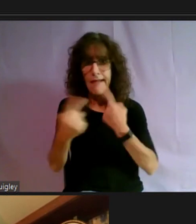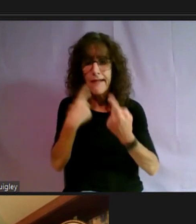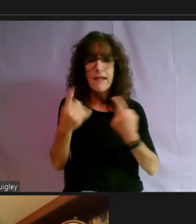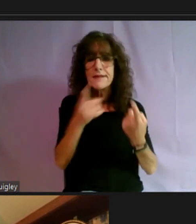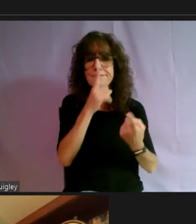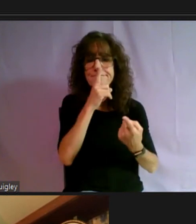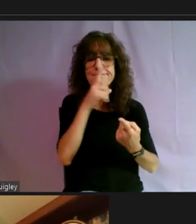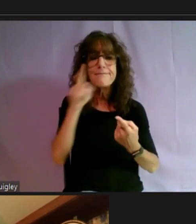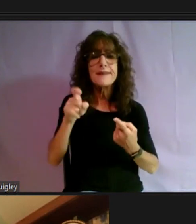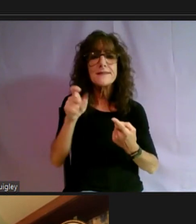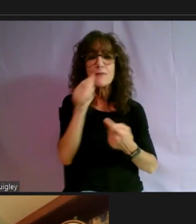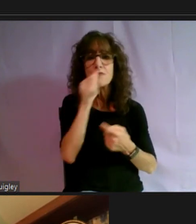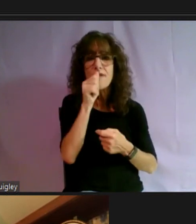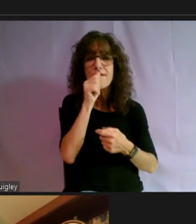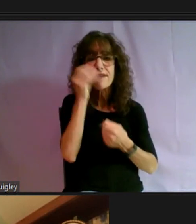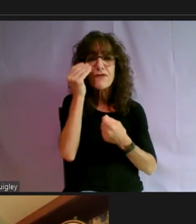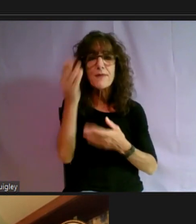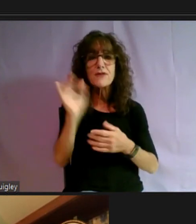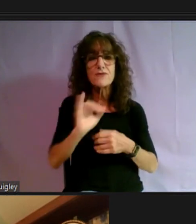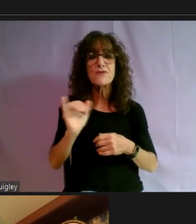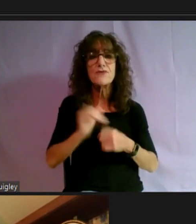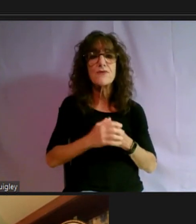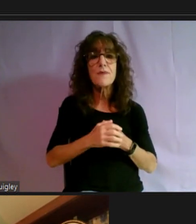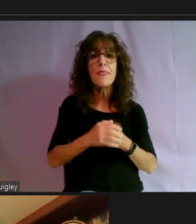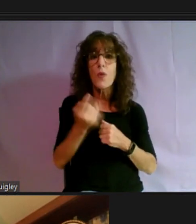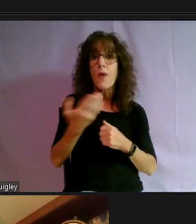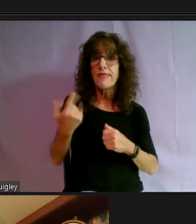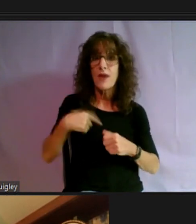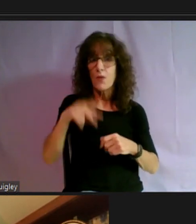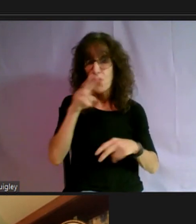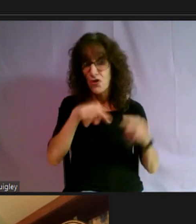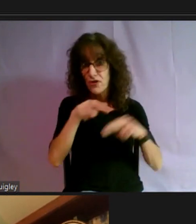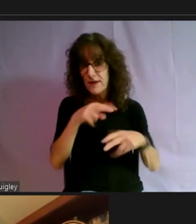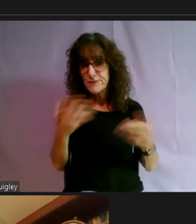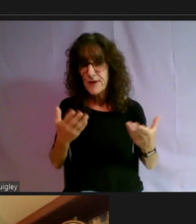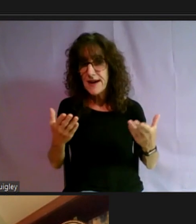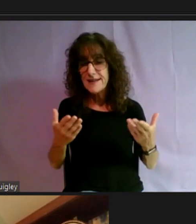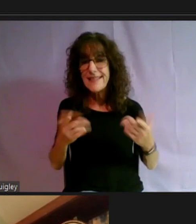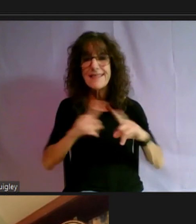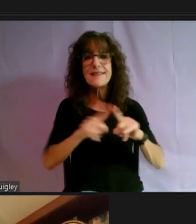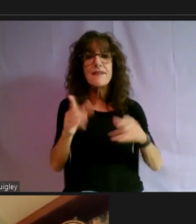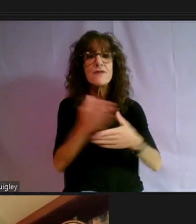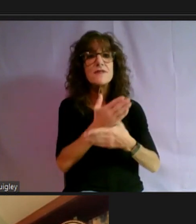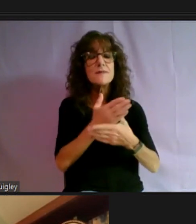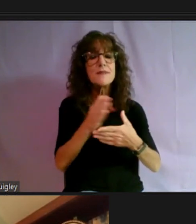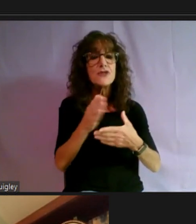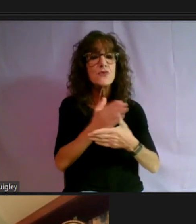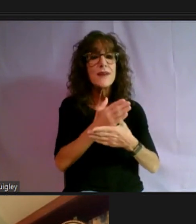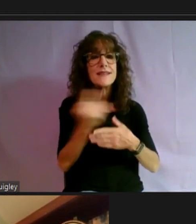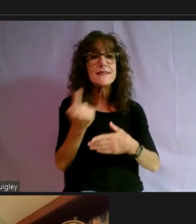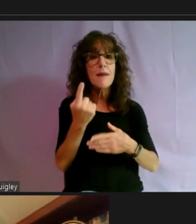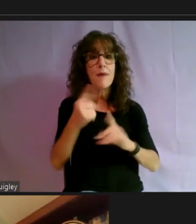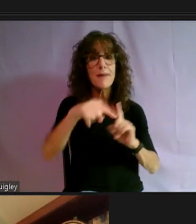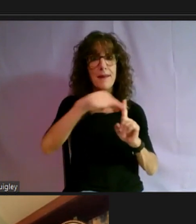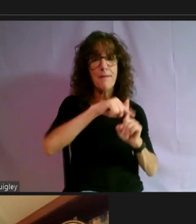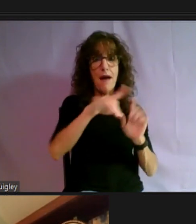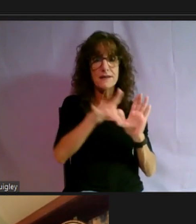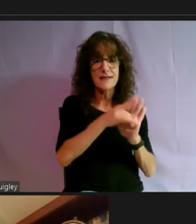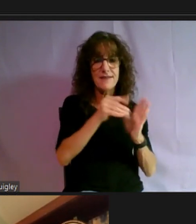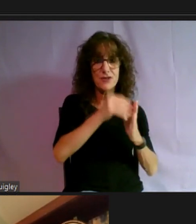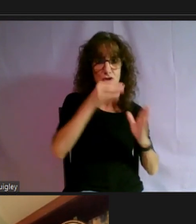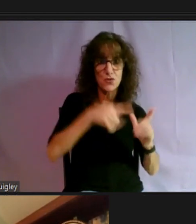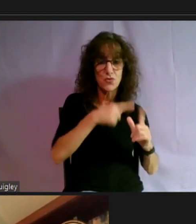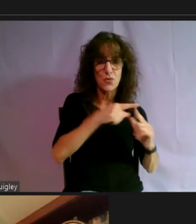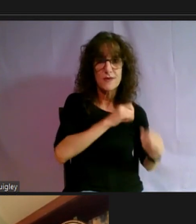as well. And I think that one of the things that we're definitely looking at is the distinction between somebody being positive who's a student or a